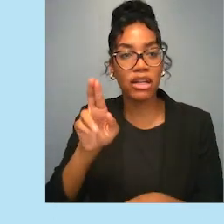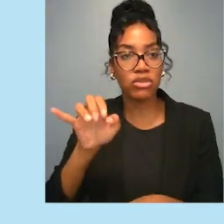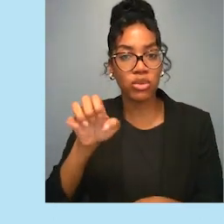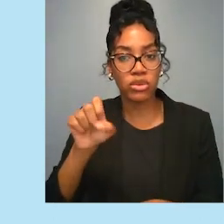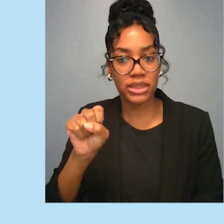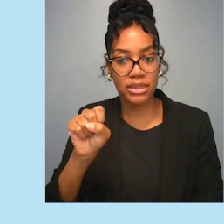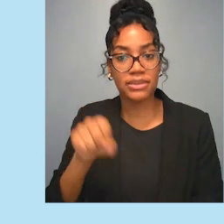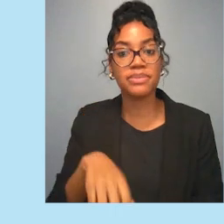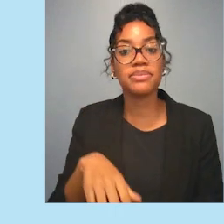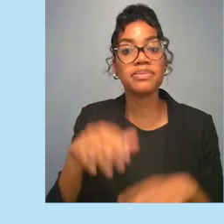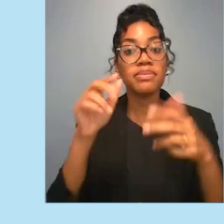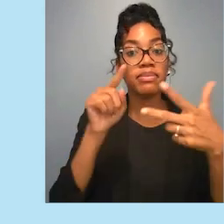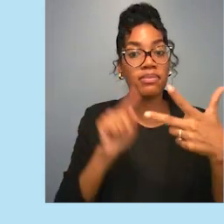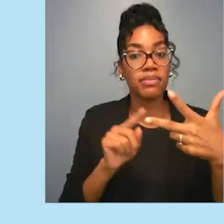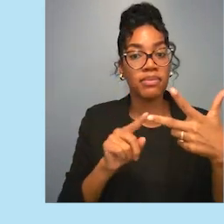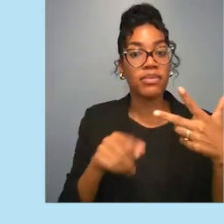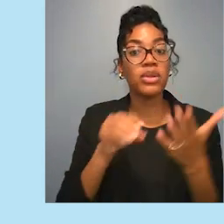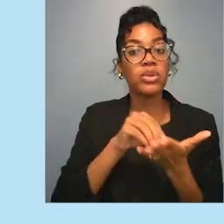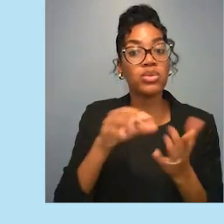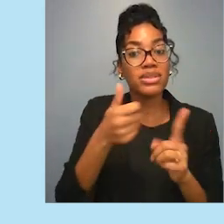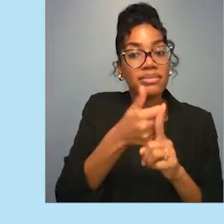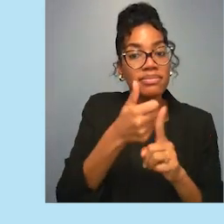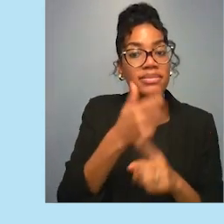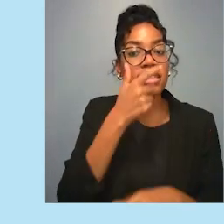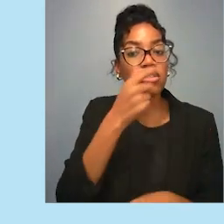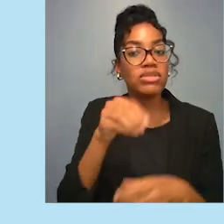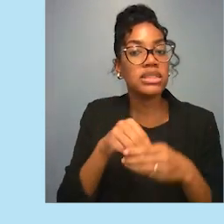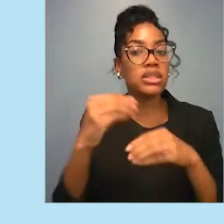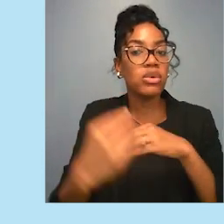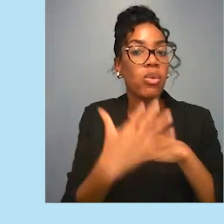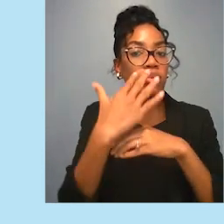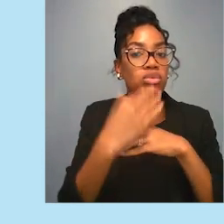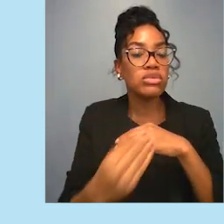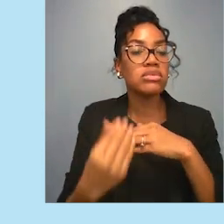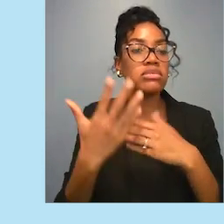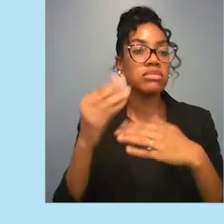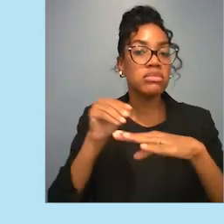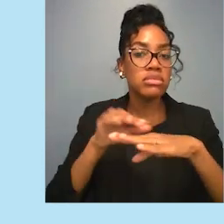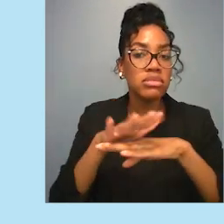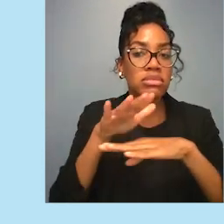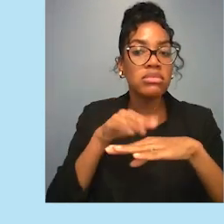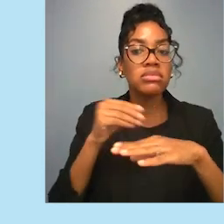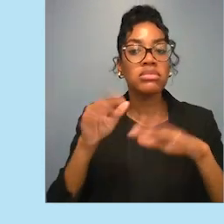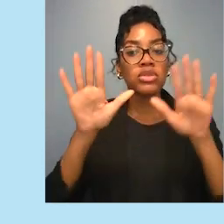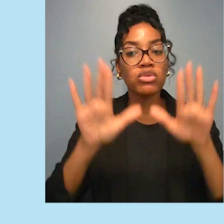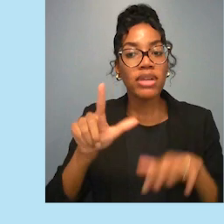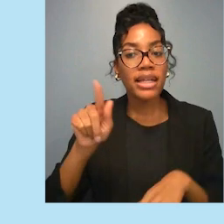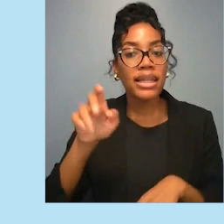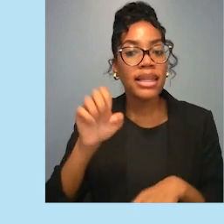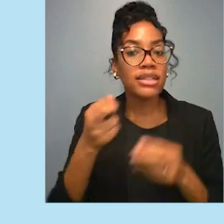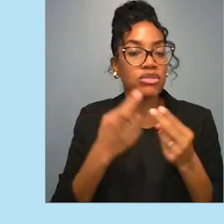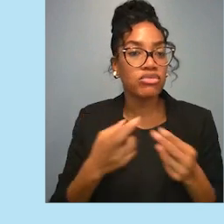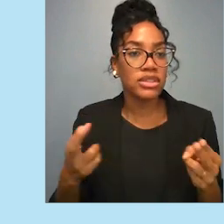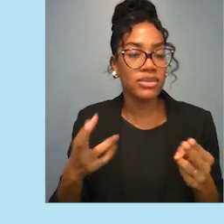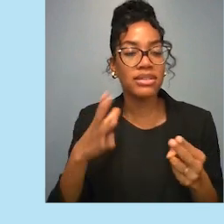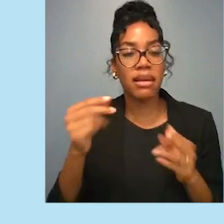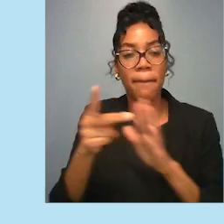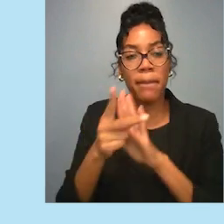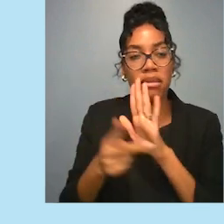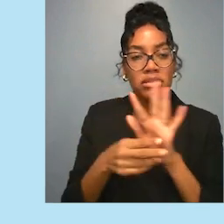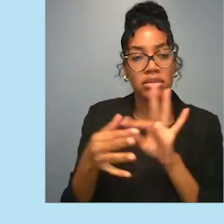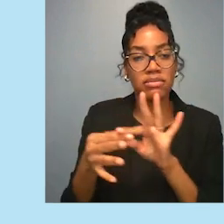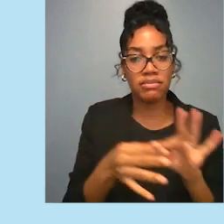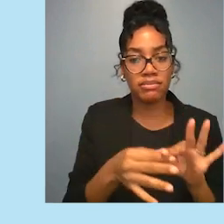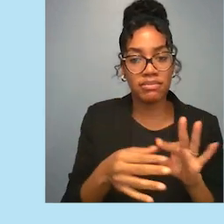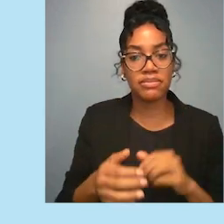Great Lakes resources and the national policy decisions affecting those resources. As a note for those students who